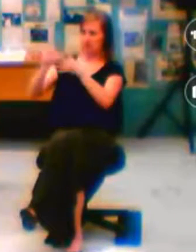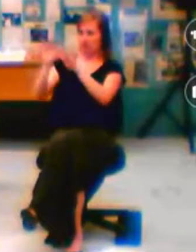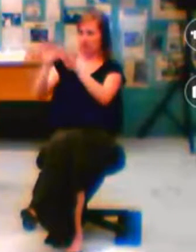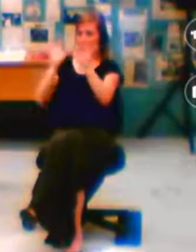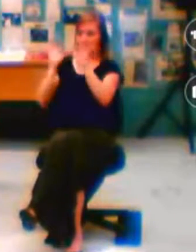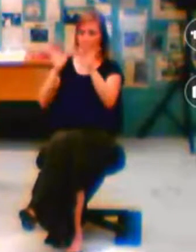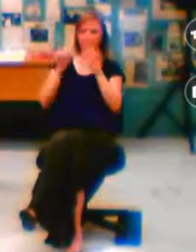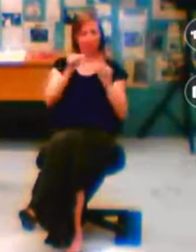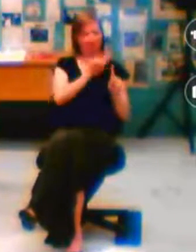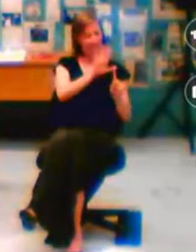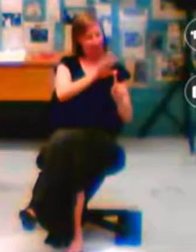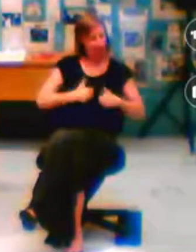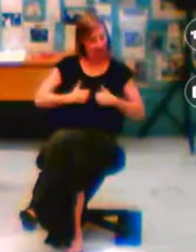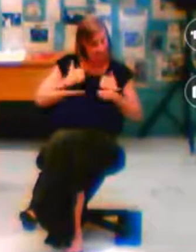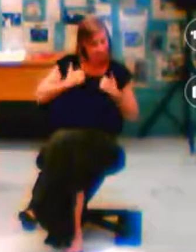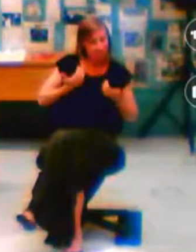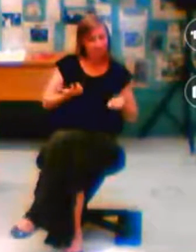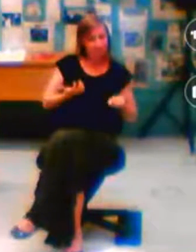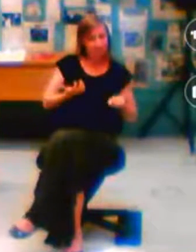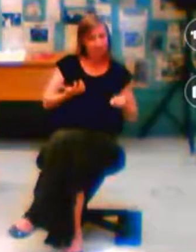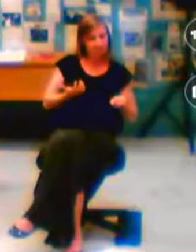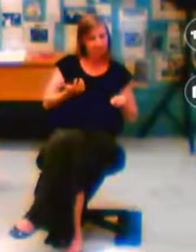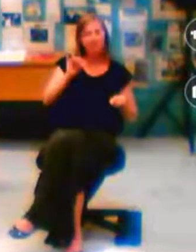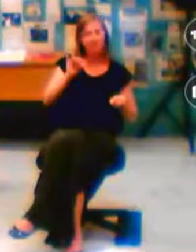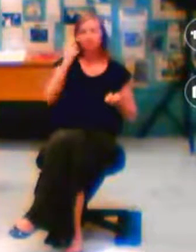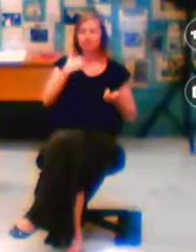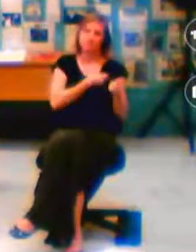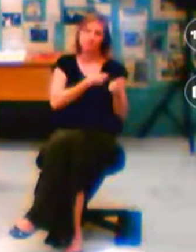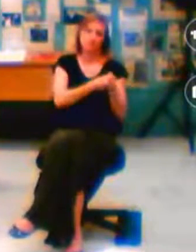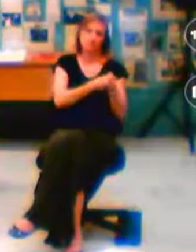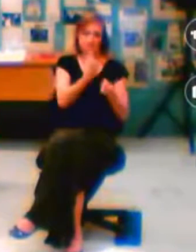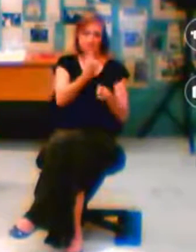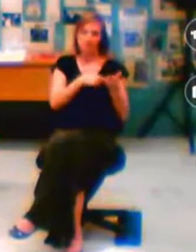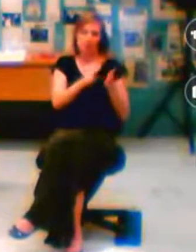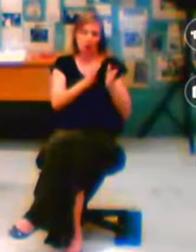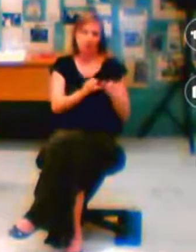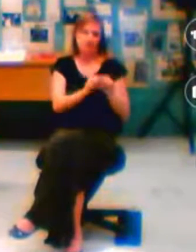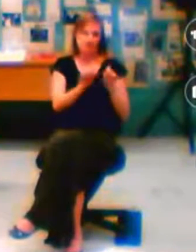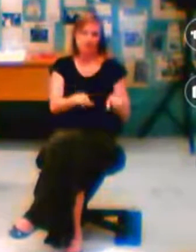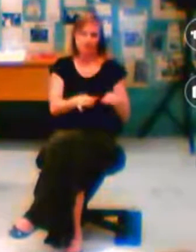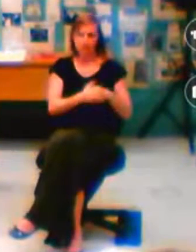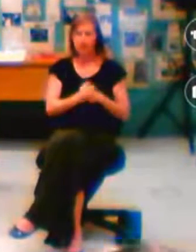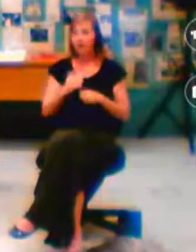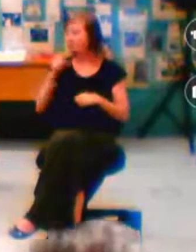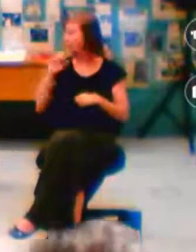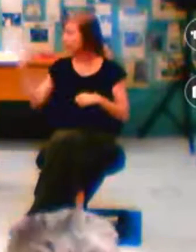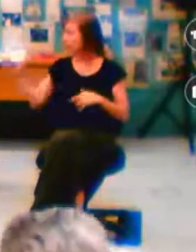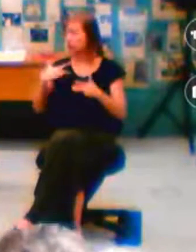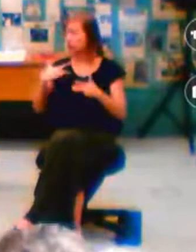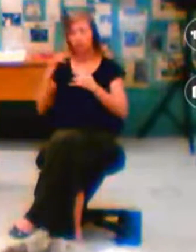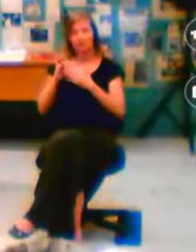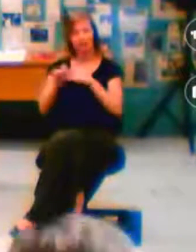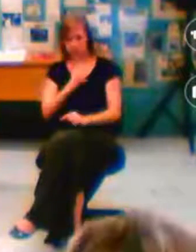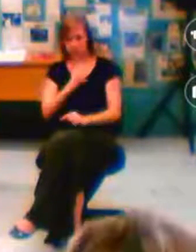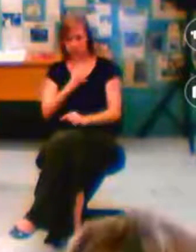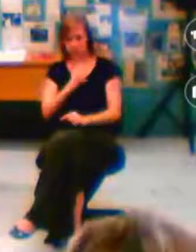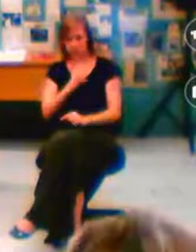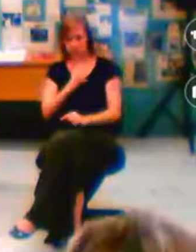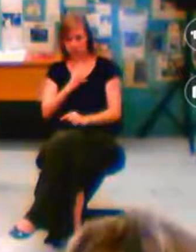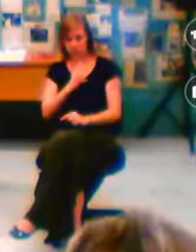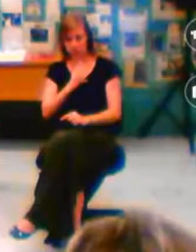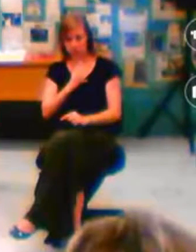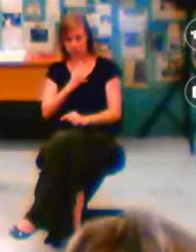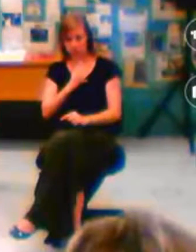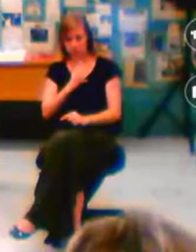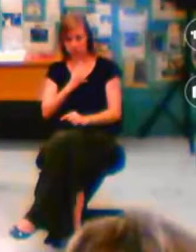it's hard to put market forces when the product you're giving somebody is their life. And so that's why I support